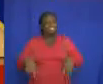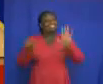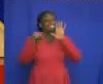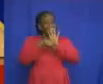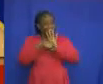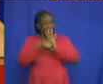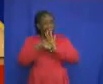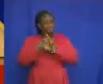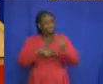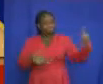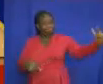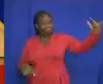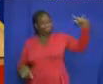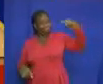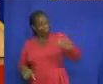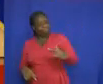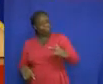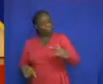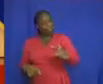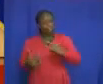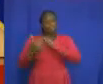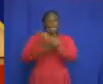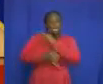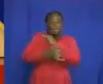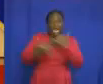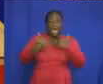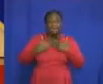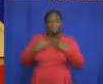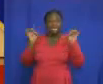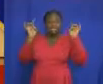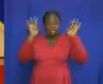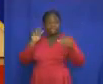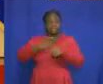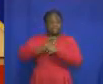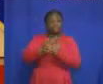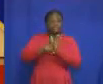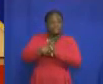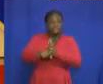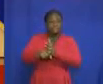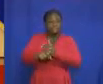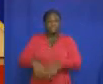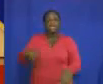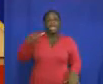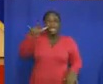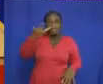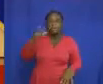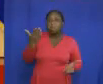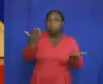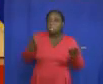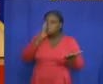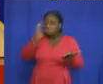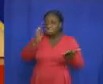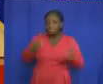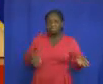from designated COVID-19 hotspots and testing negative at KIA may be subjected